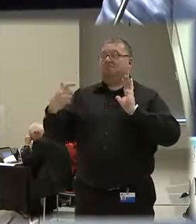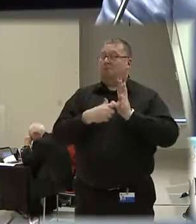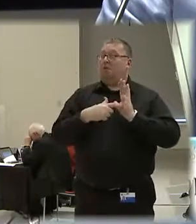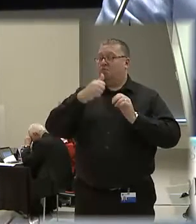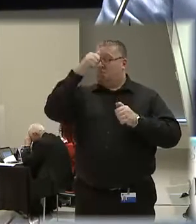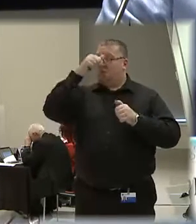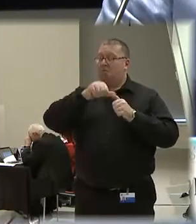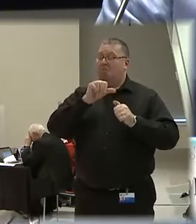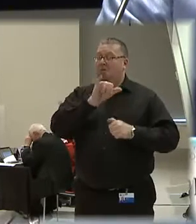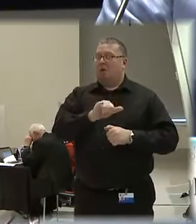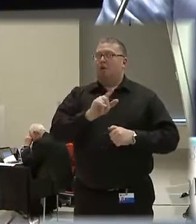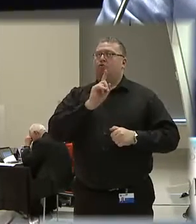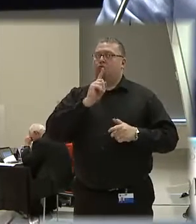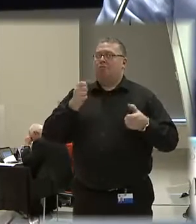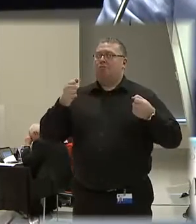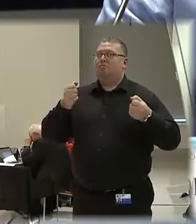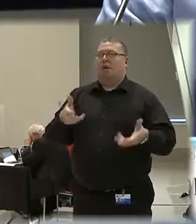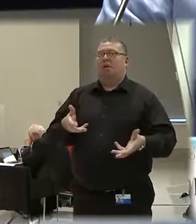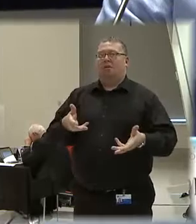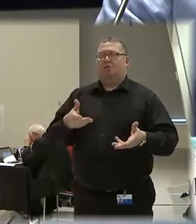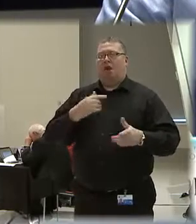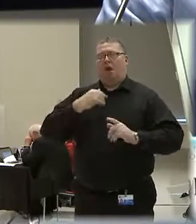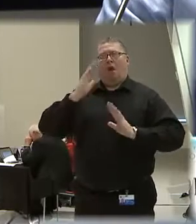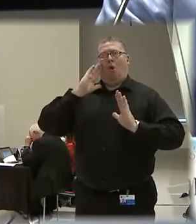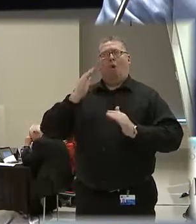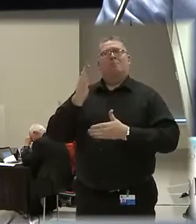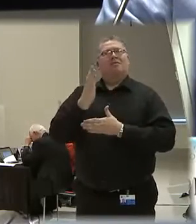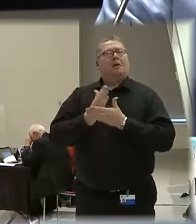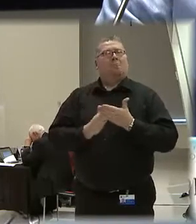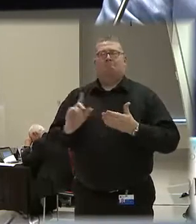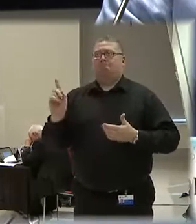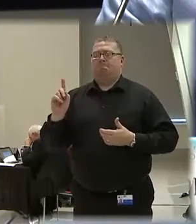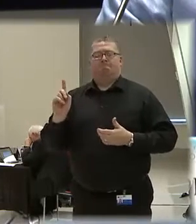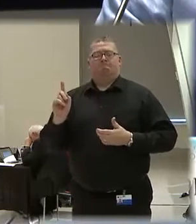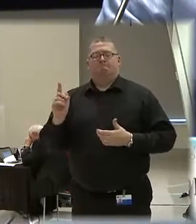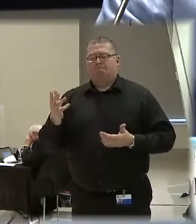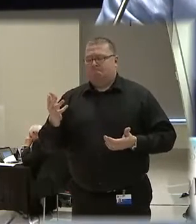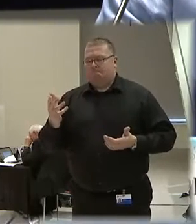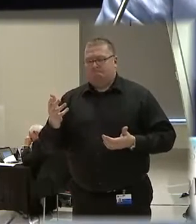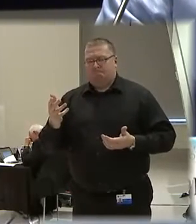I think it should create, I hope, some